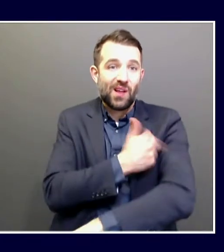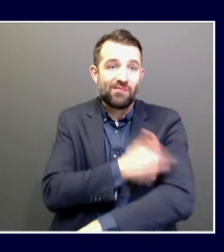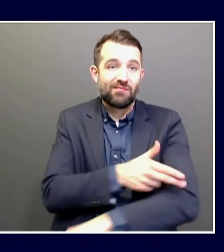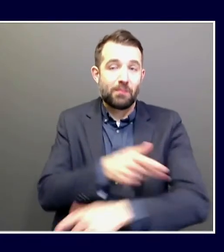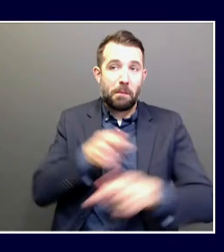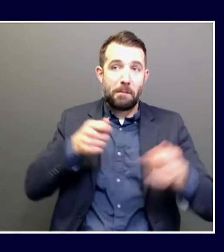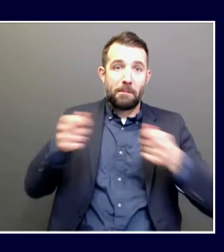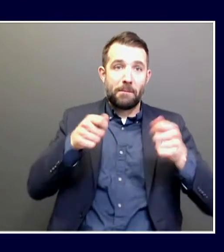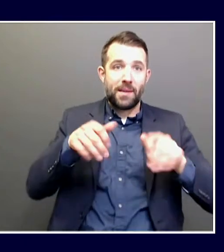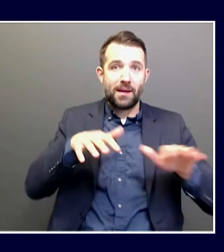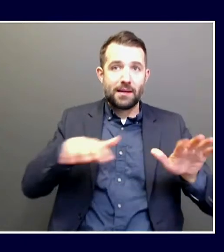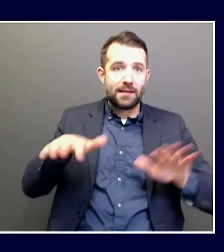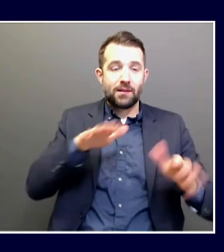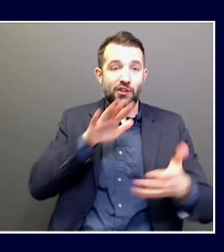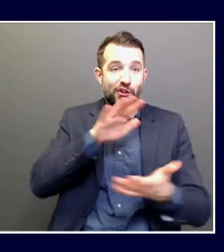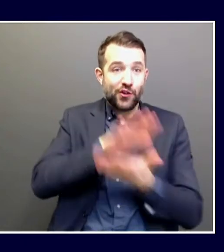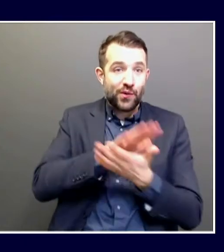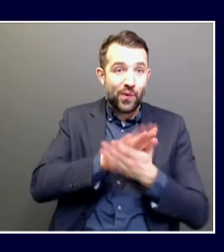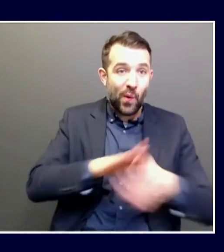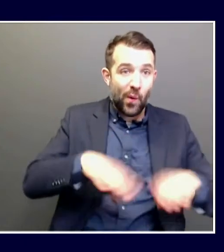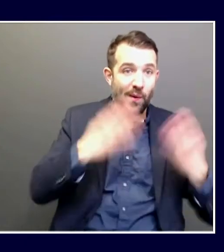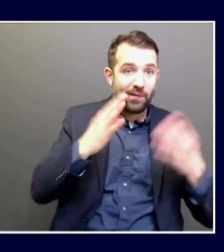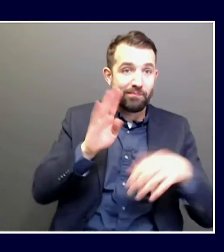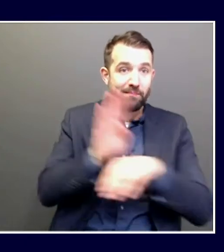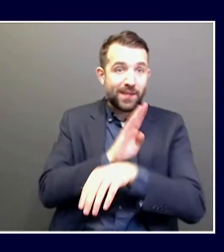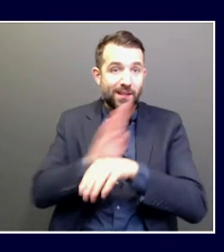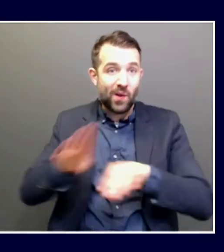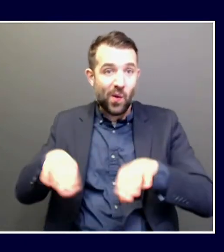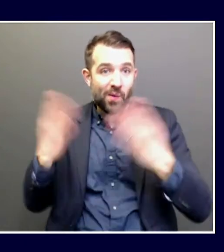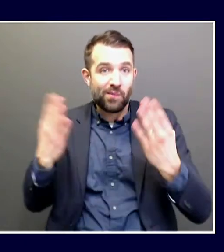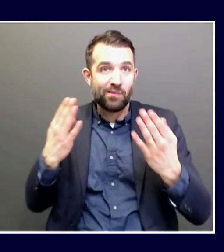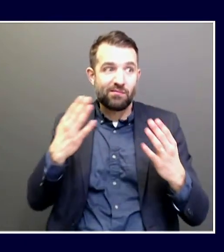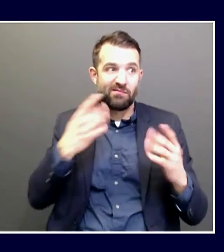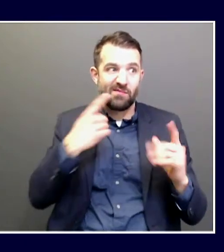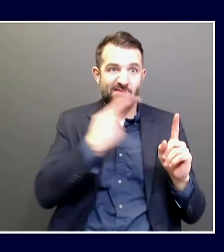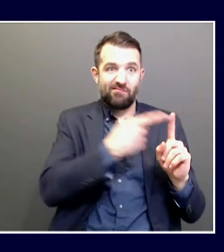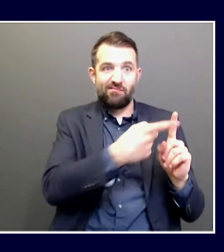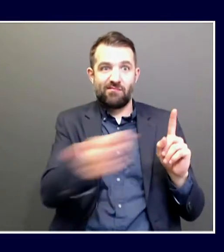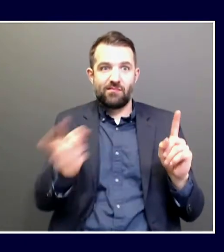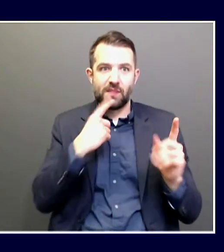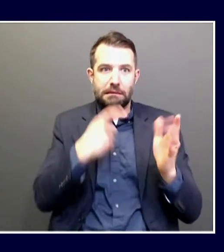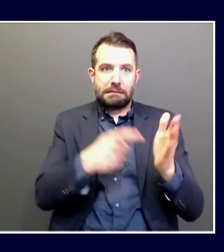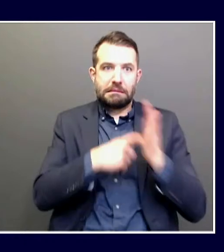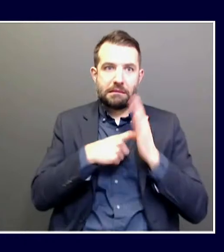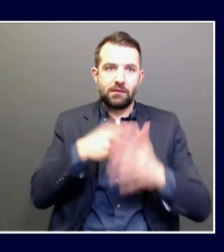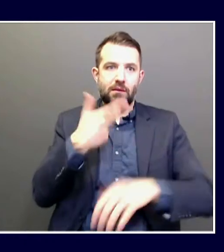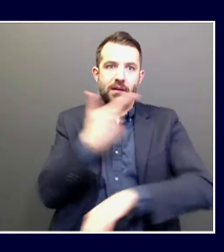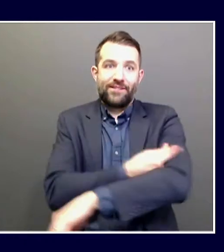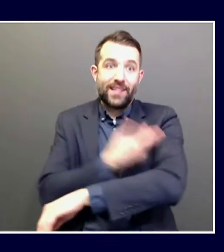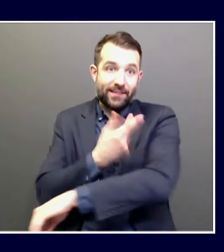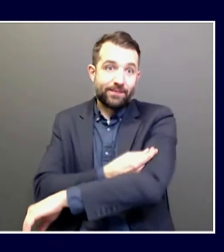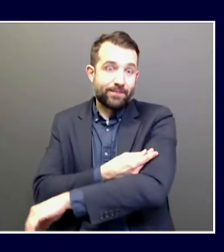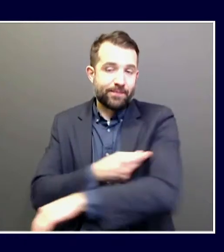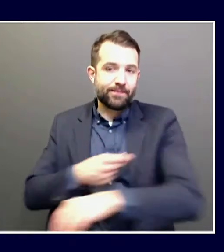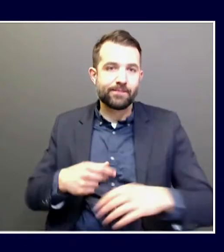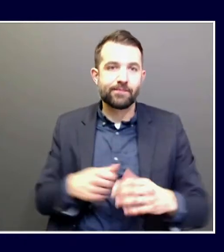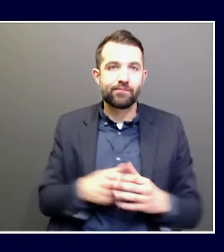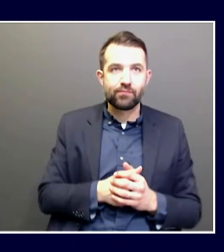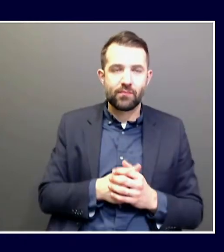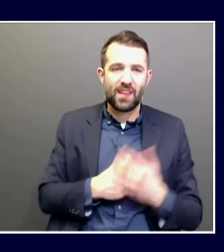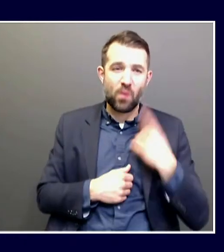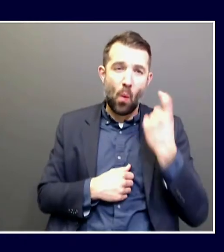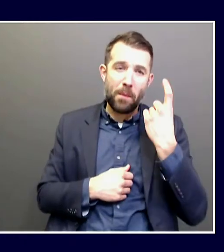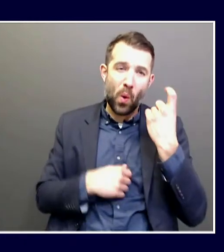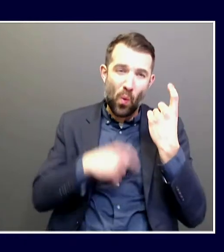businesses open, we continue to need to improve our vaccination in Maine. I do just have one last question for either you,